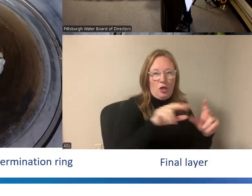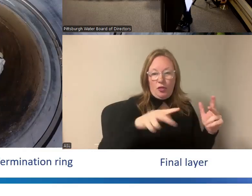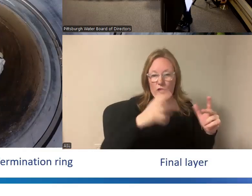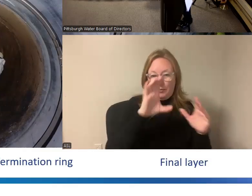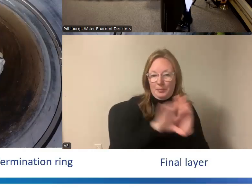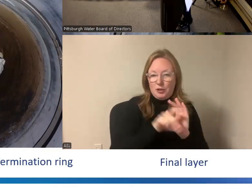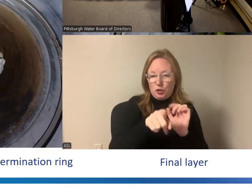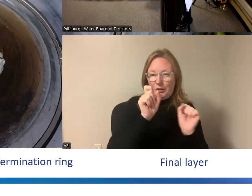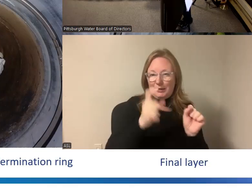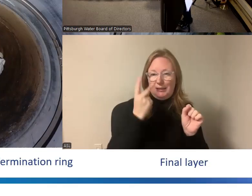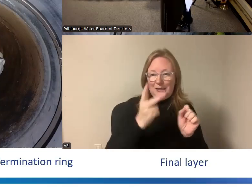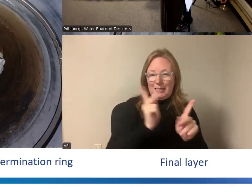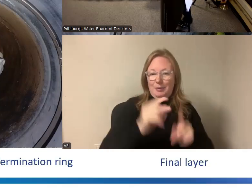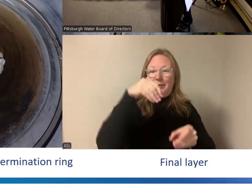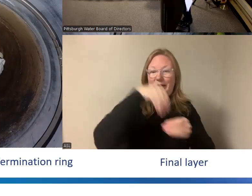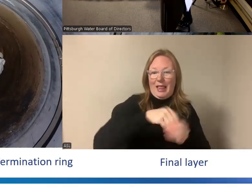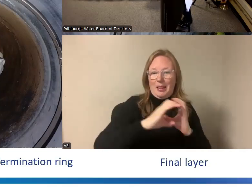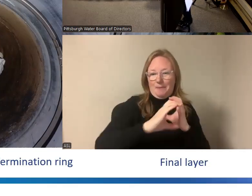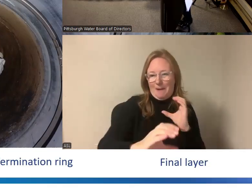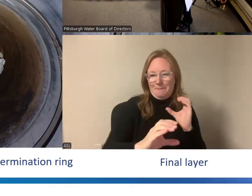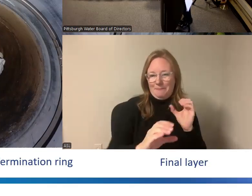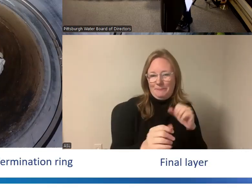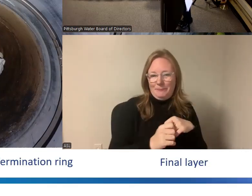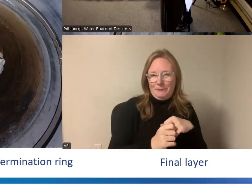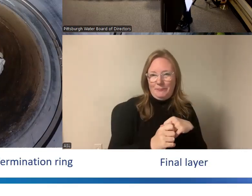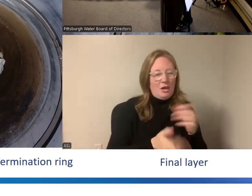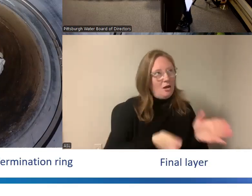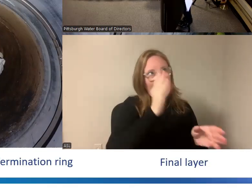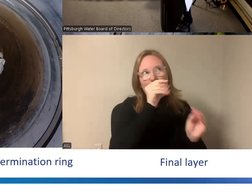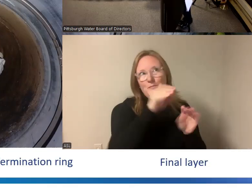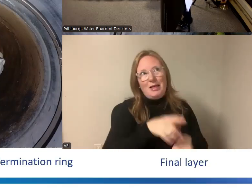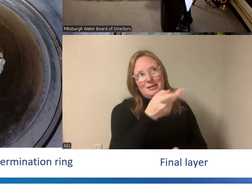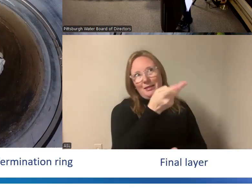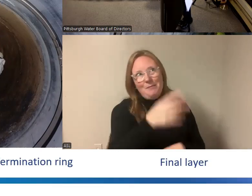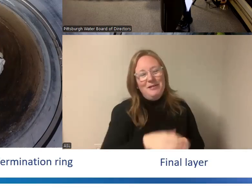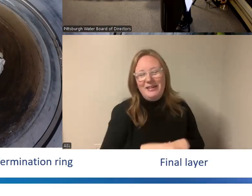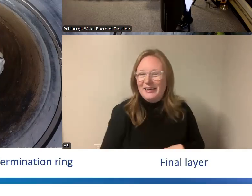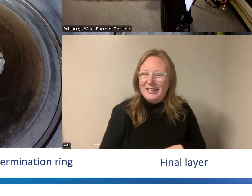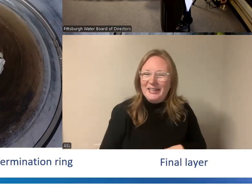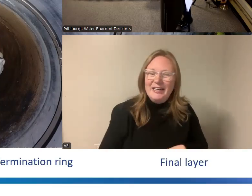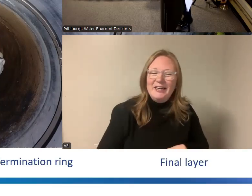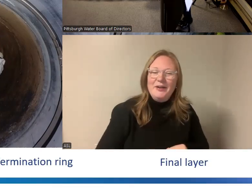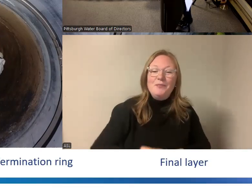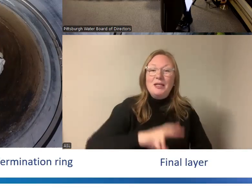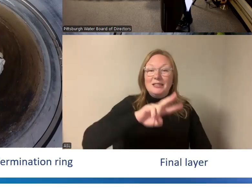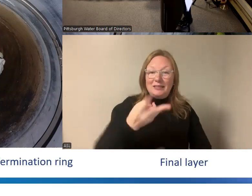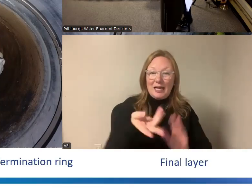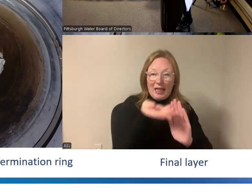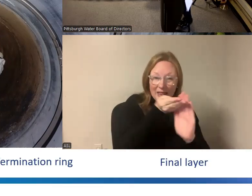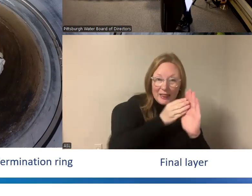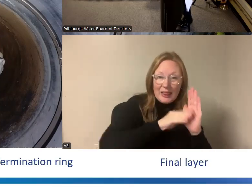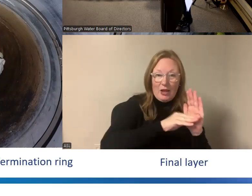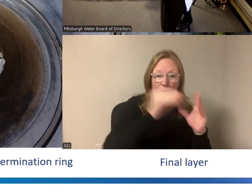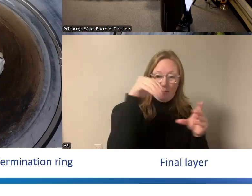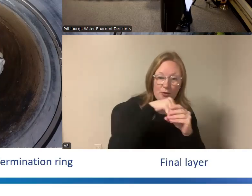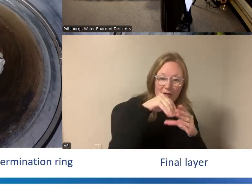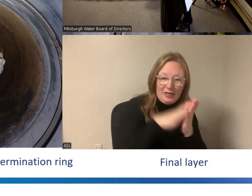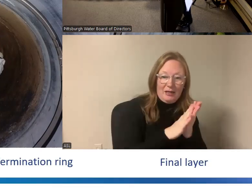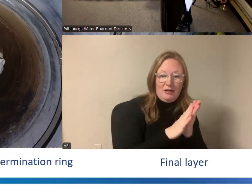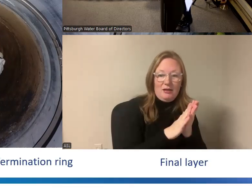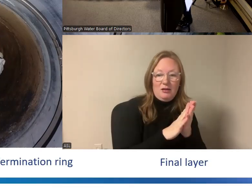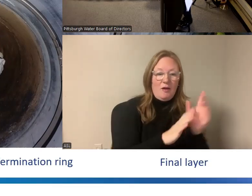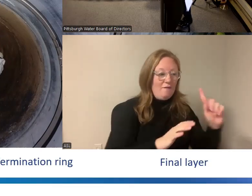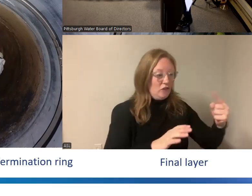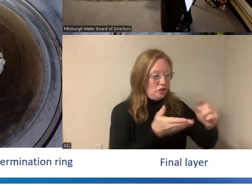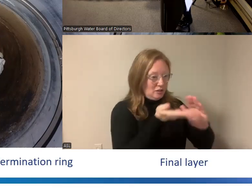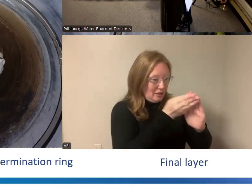the individuals working inside the pipe. God bless them. Second layer of CFRP is put in. So the first